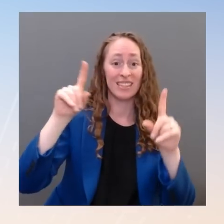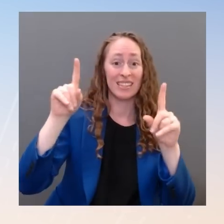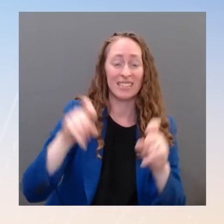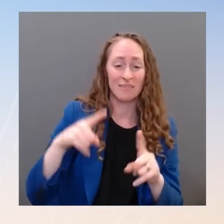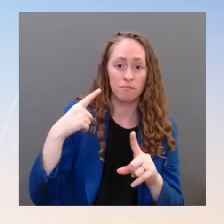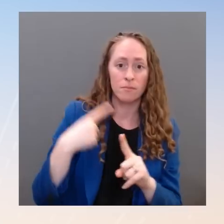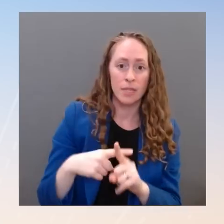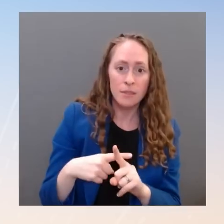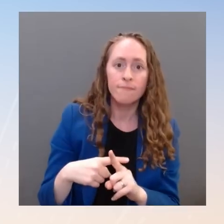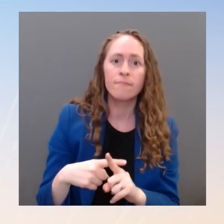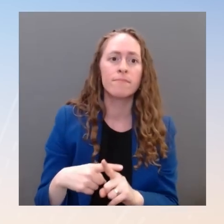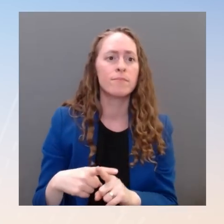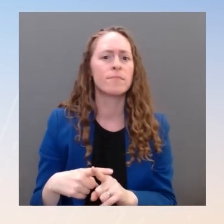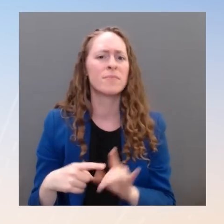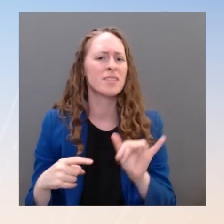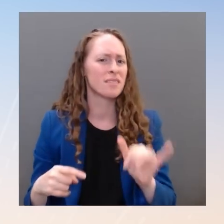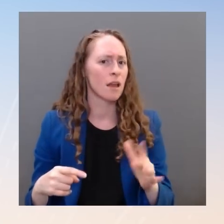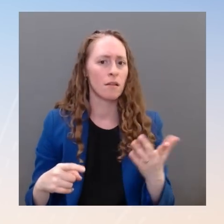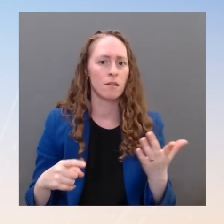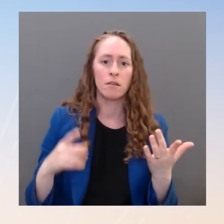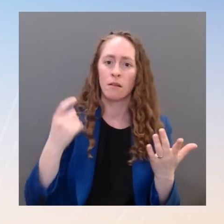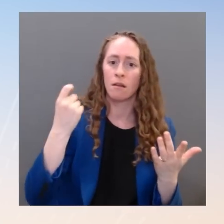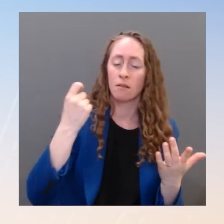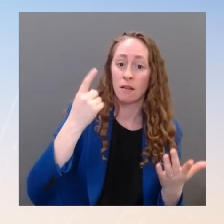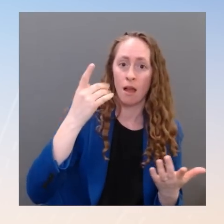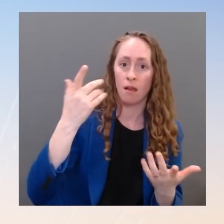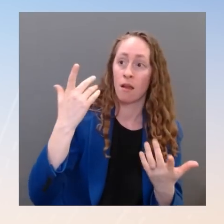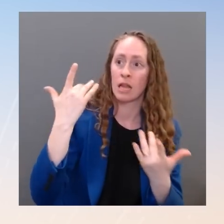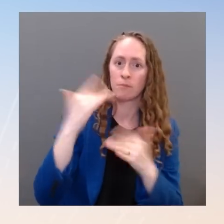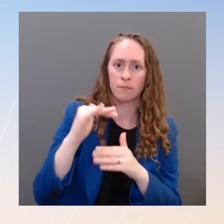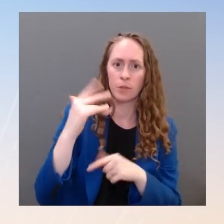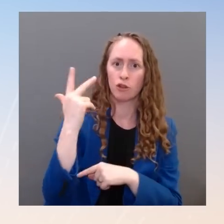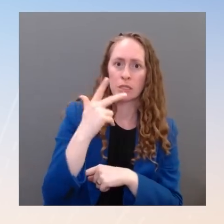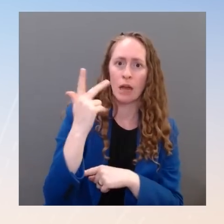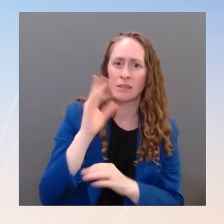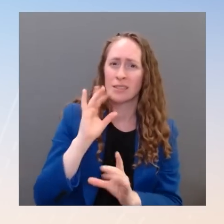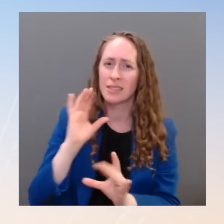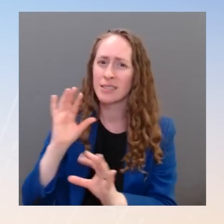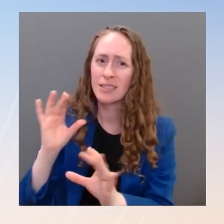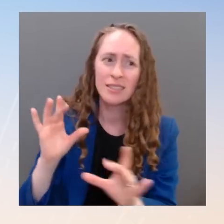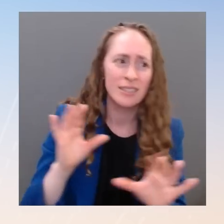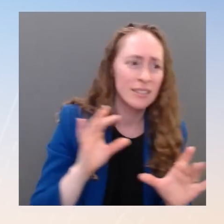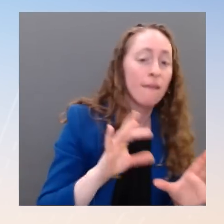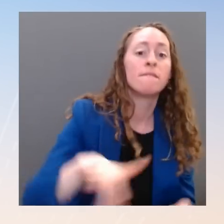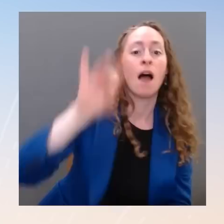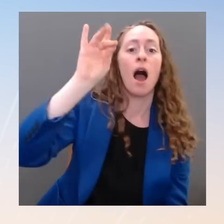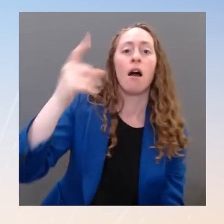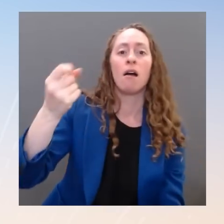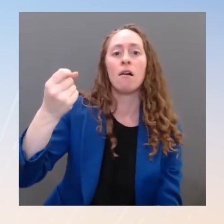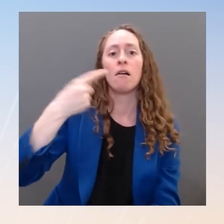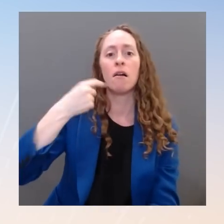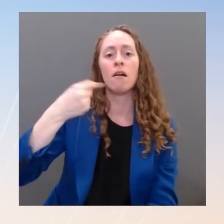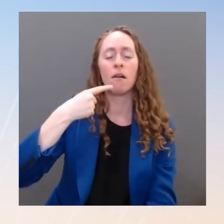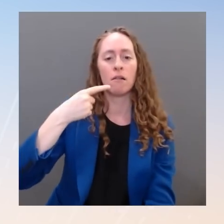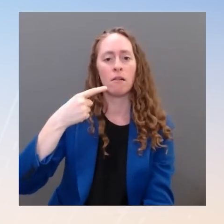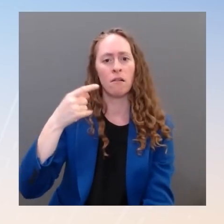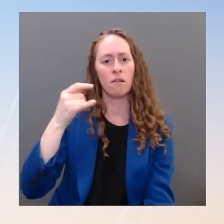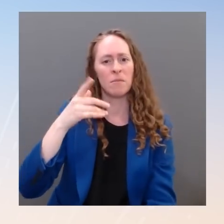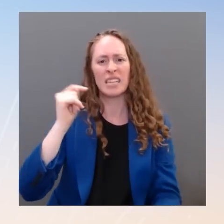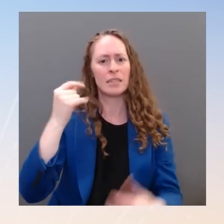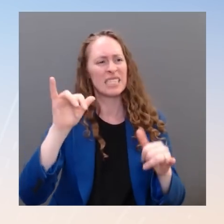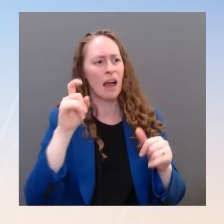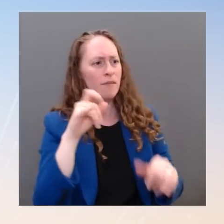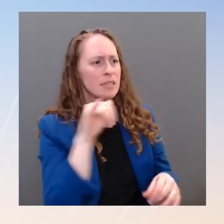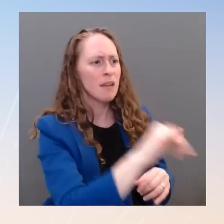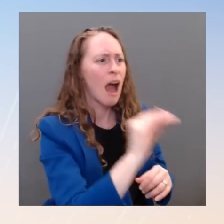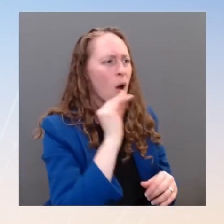administration to change that for an eligible individual to be able to get it preemptively? I think that would be a decision likely made